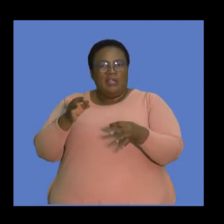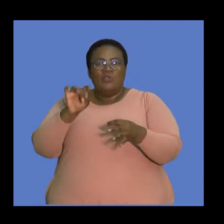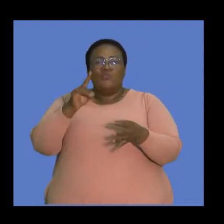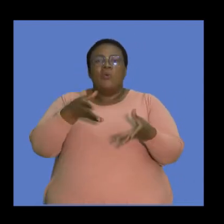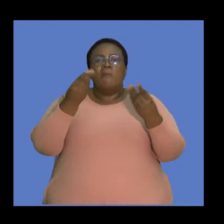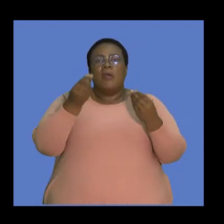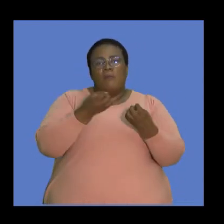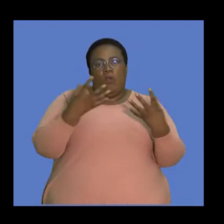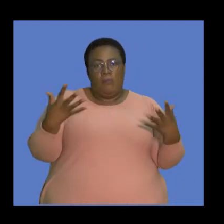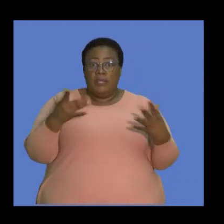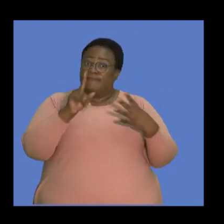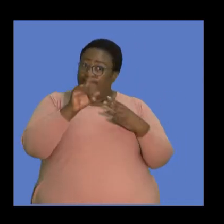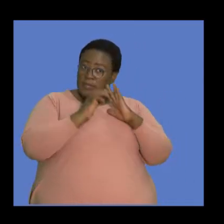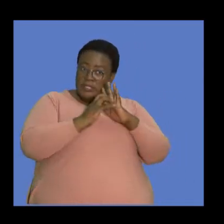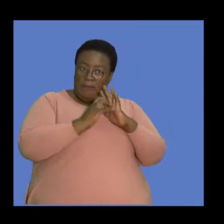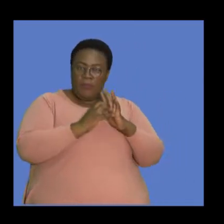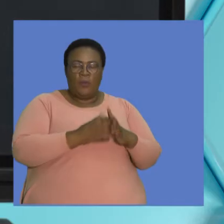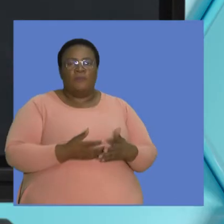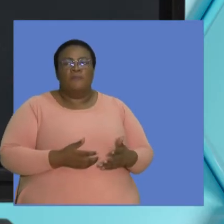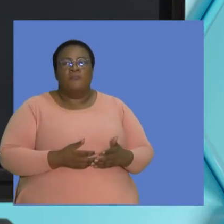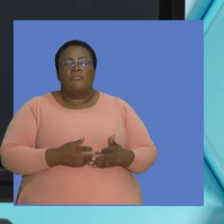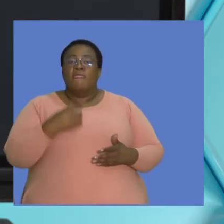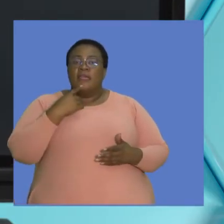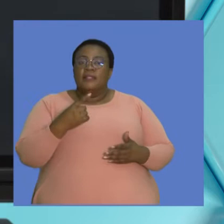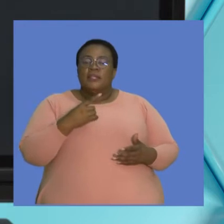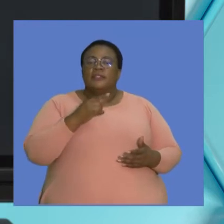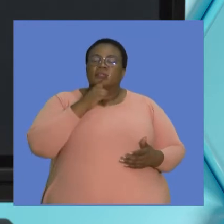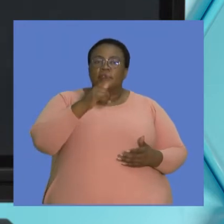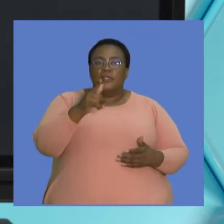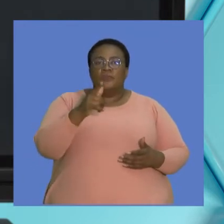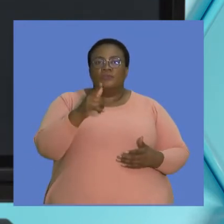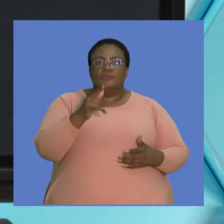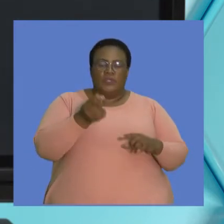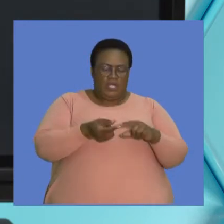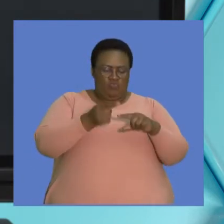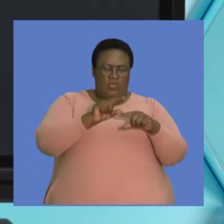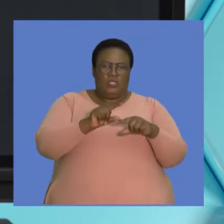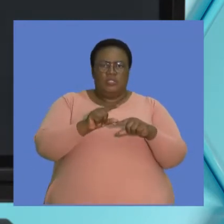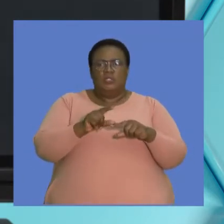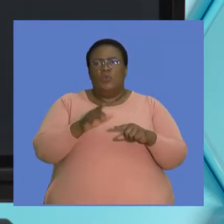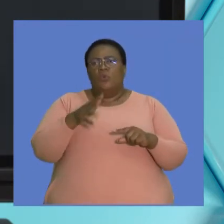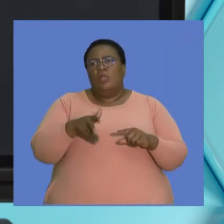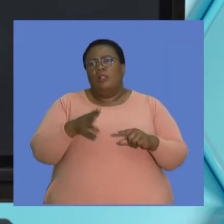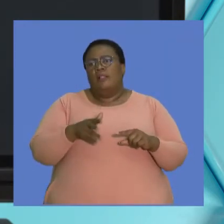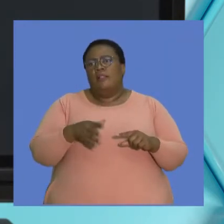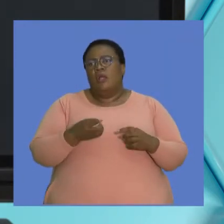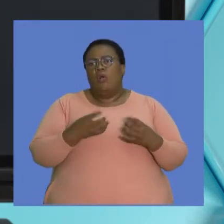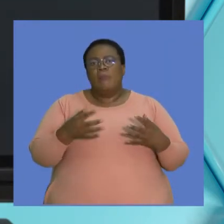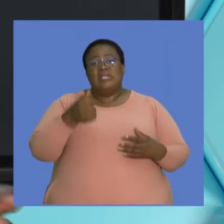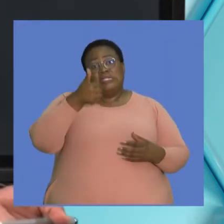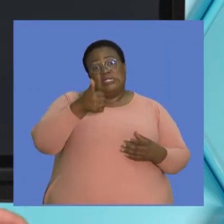time. So let me just try maybe give you a scenario, right? So let's say they said to you, interest is going to